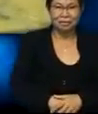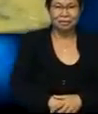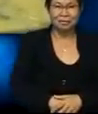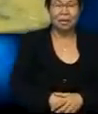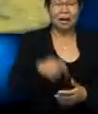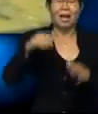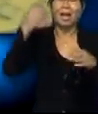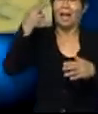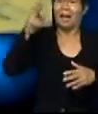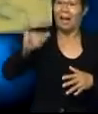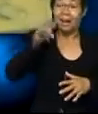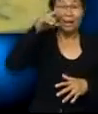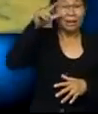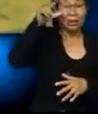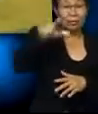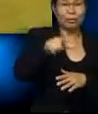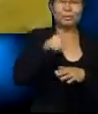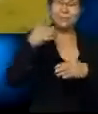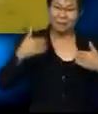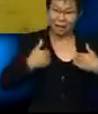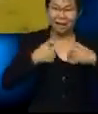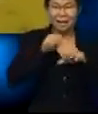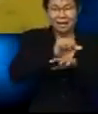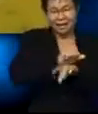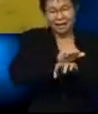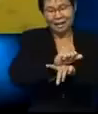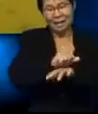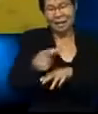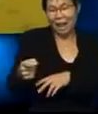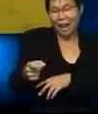Hey, look! It's an ant.